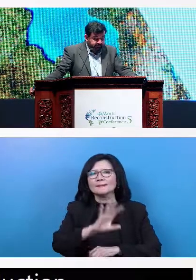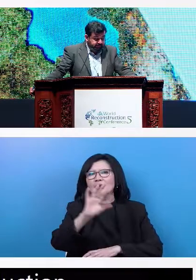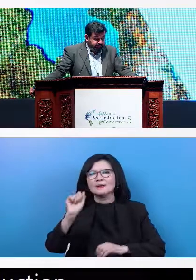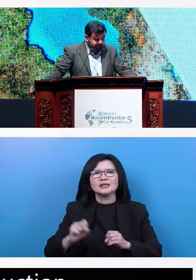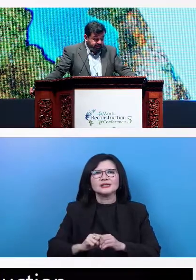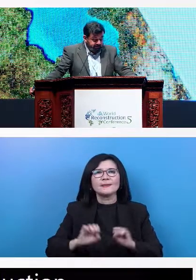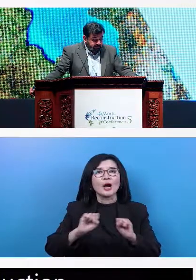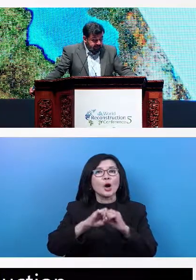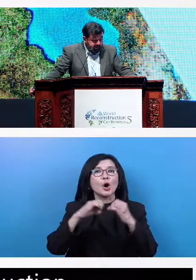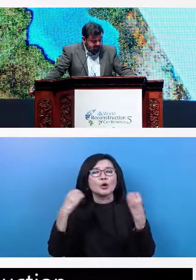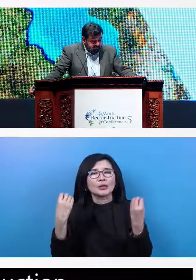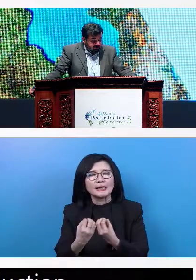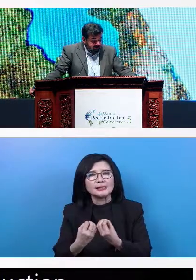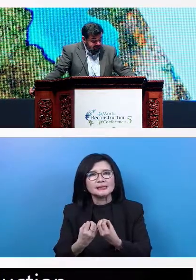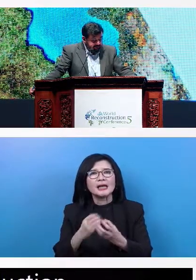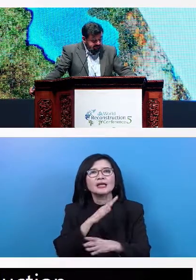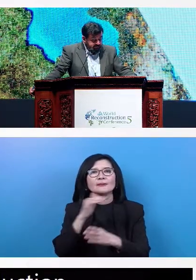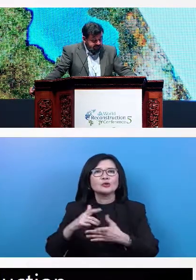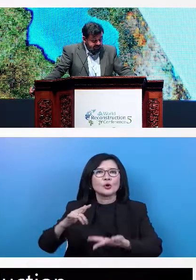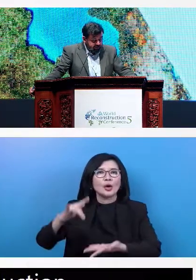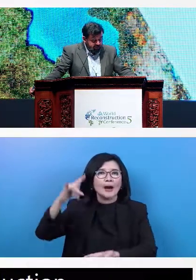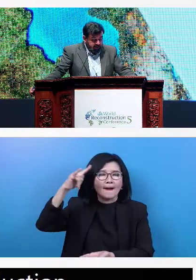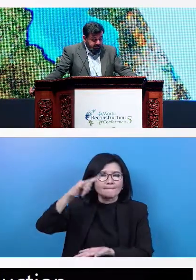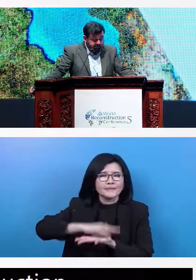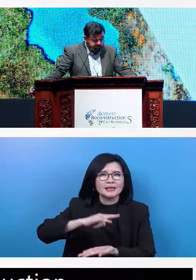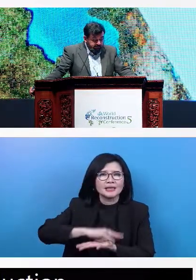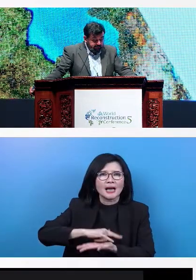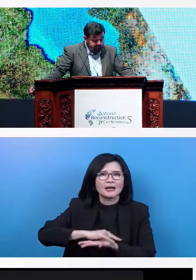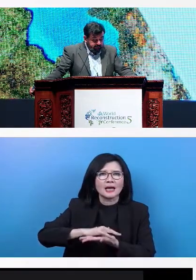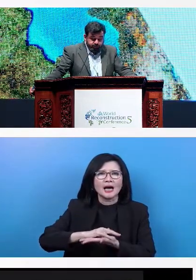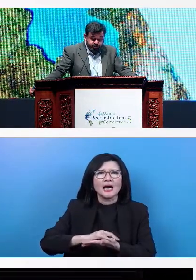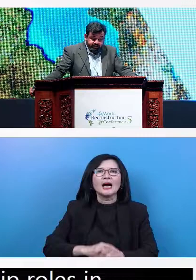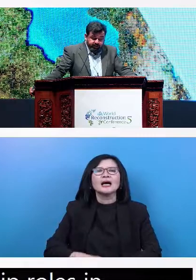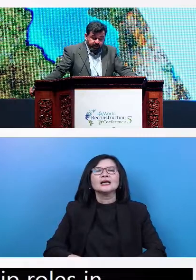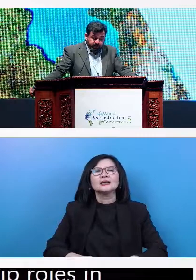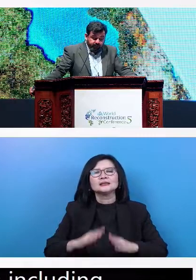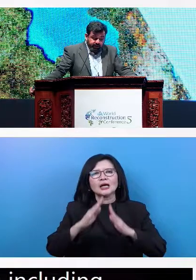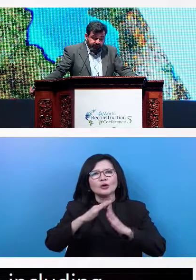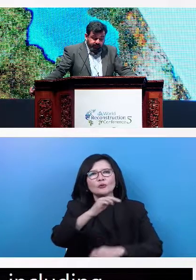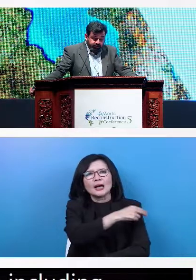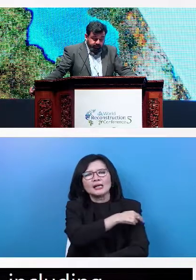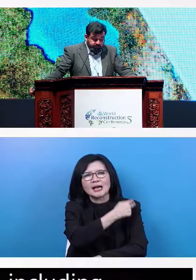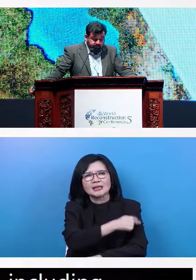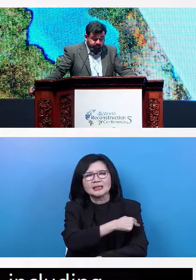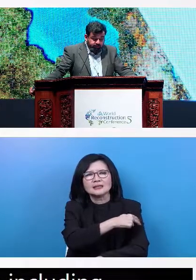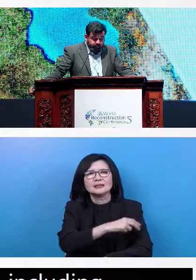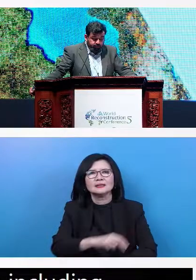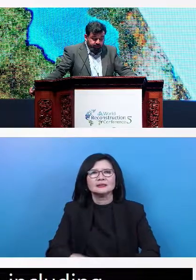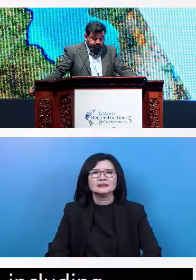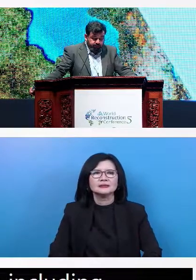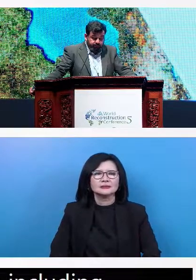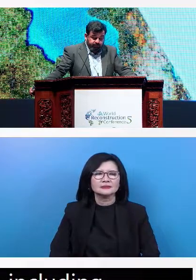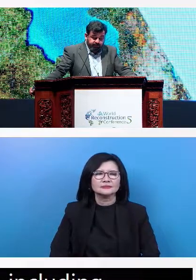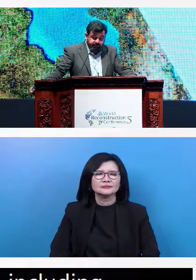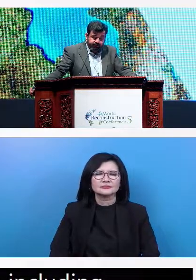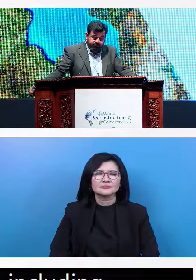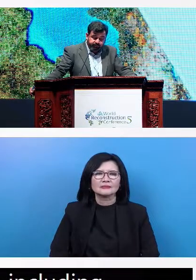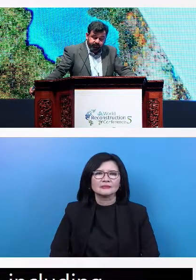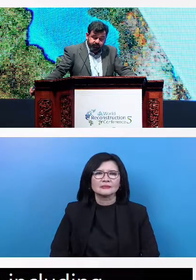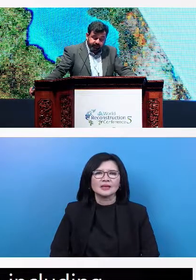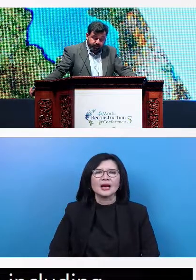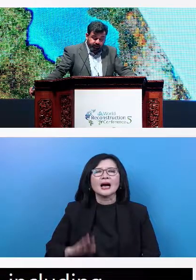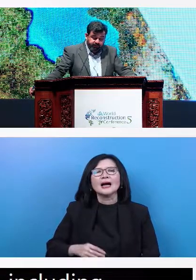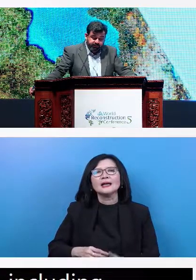Zealand. And I also have Mr. Bijay Kumar, who's the Executive Director of Global Network of